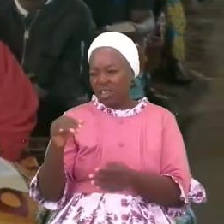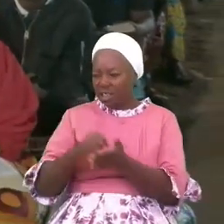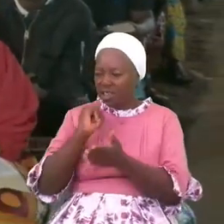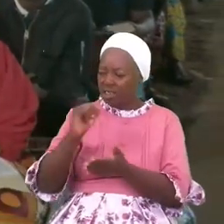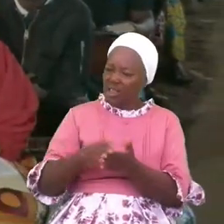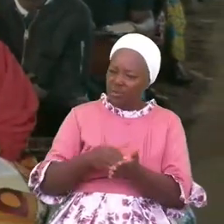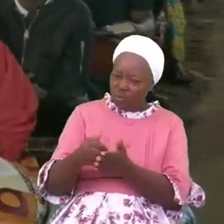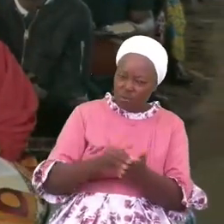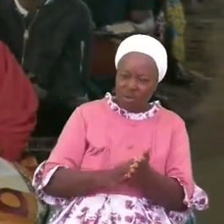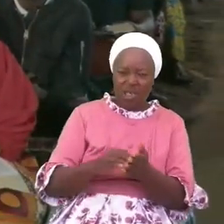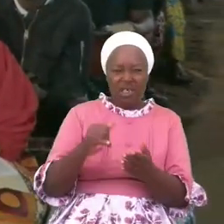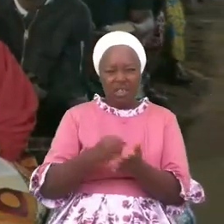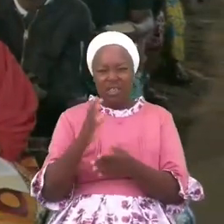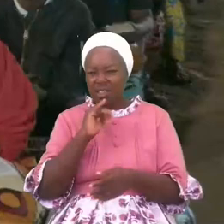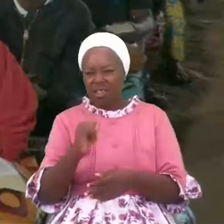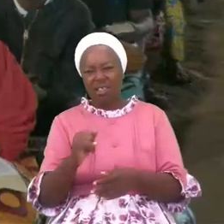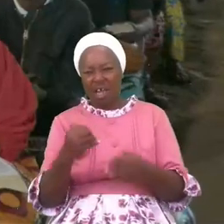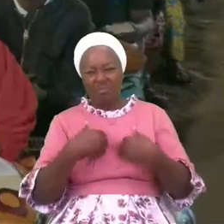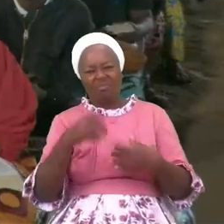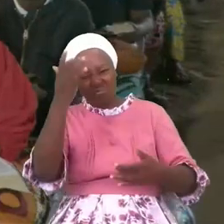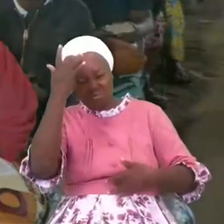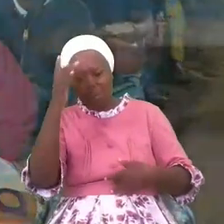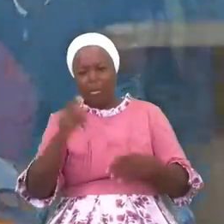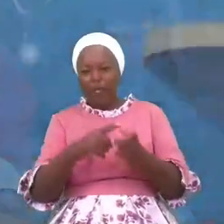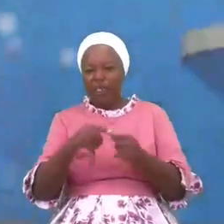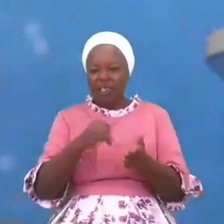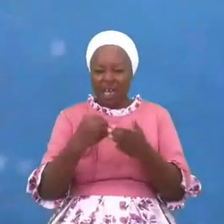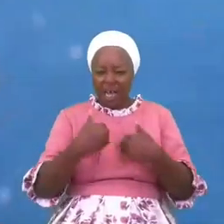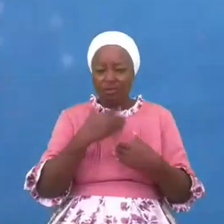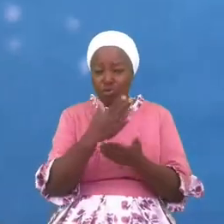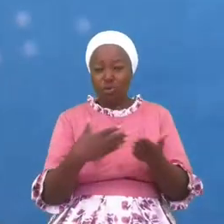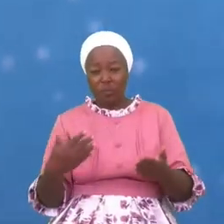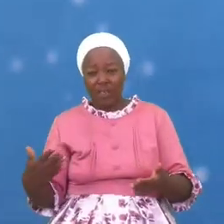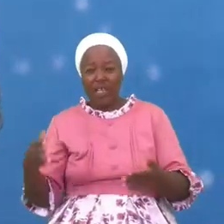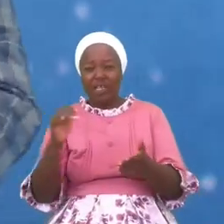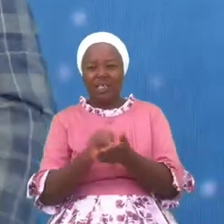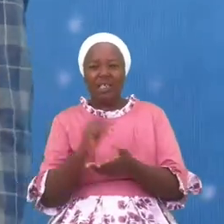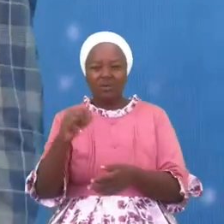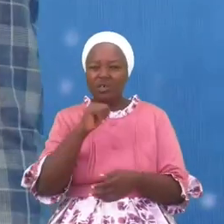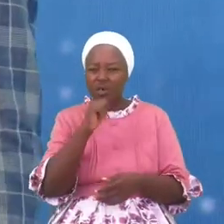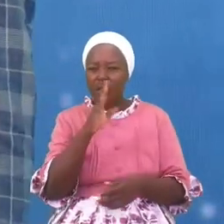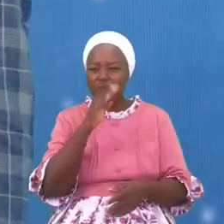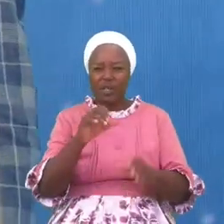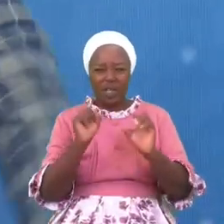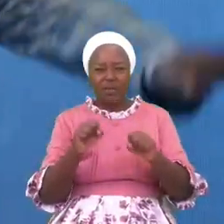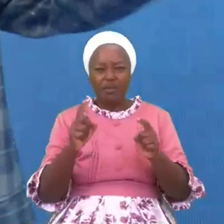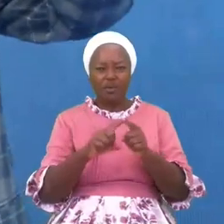has some elements that will not be able to produce a strong